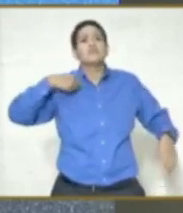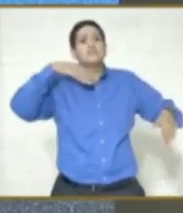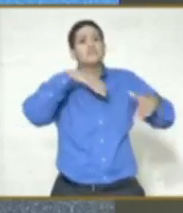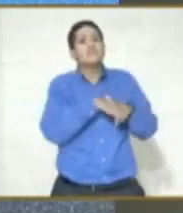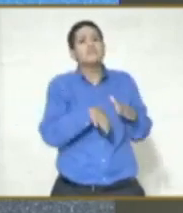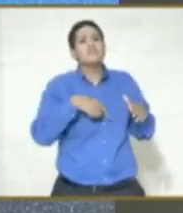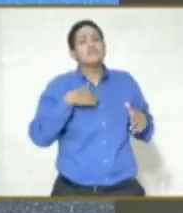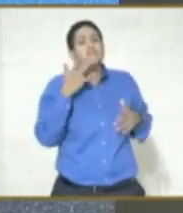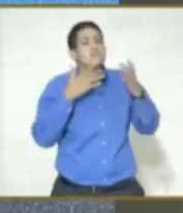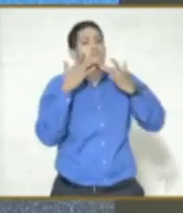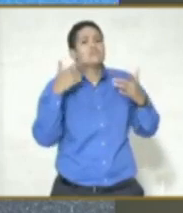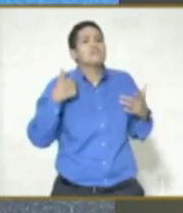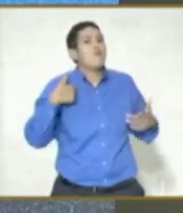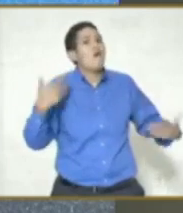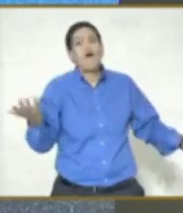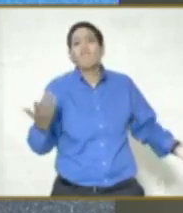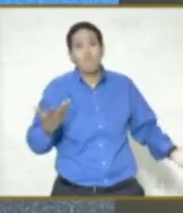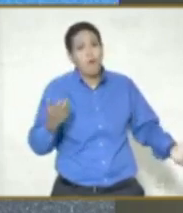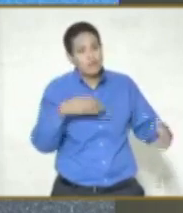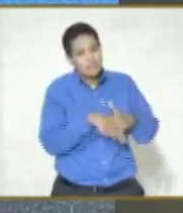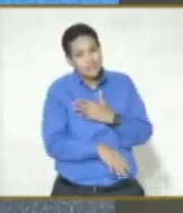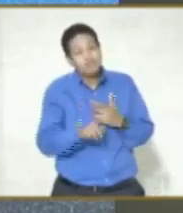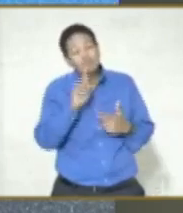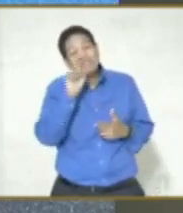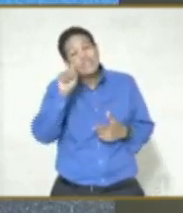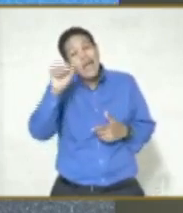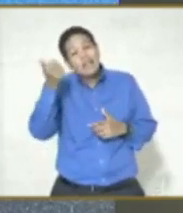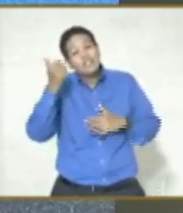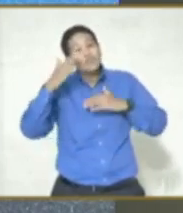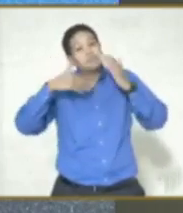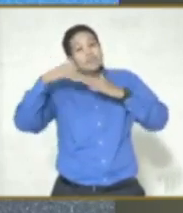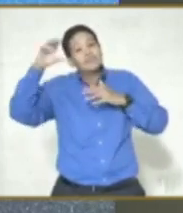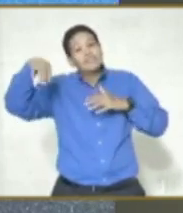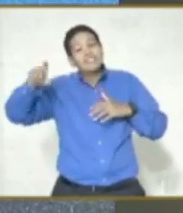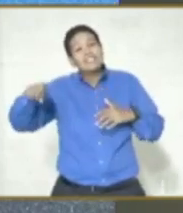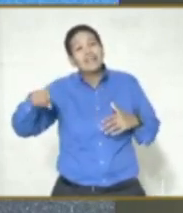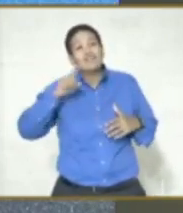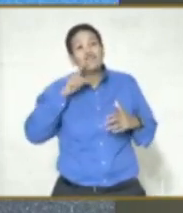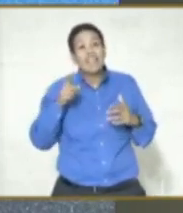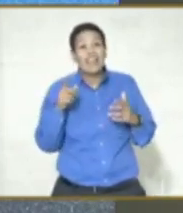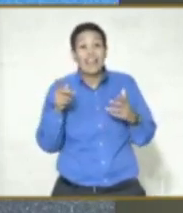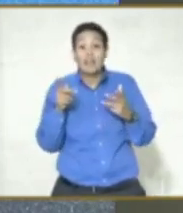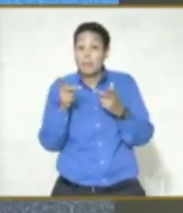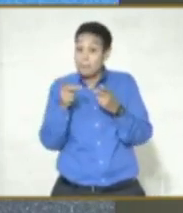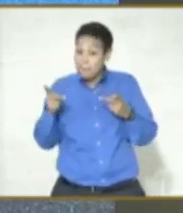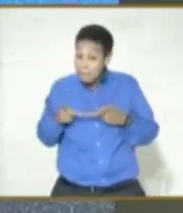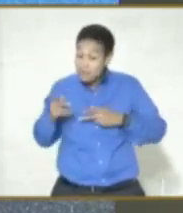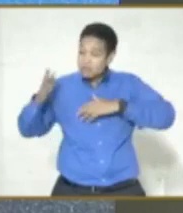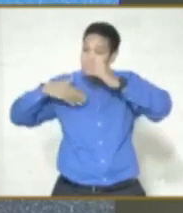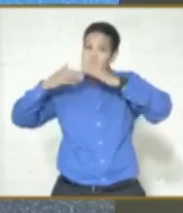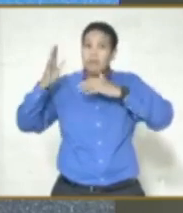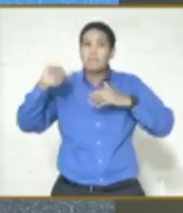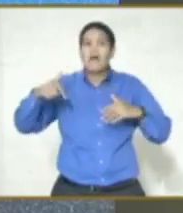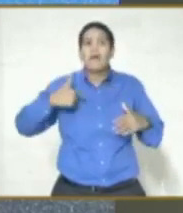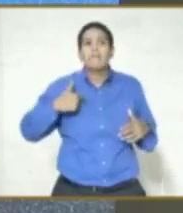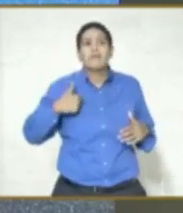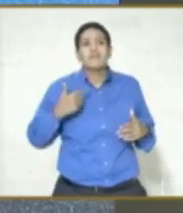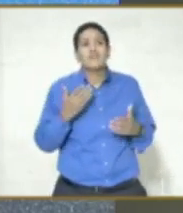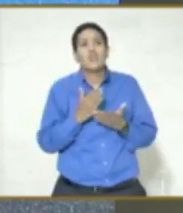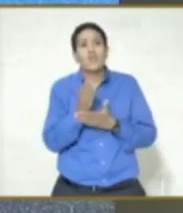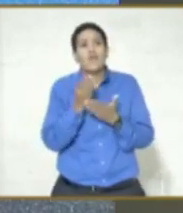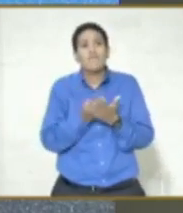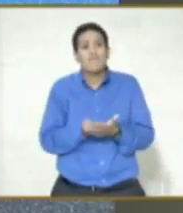infirmary. So we really need an additional ward. There is a facility that was constructed by me through funds I